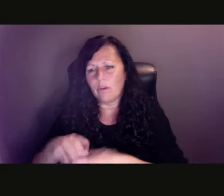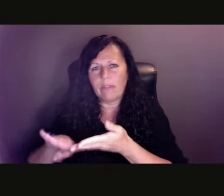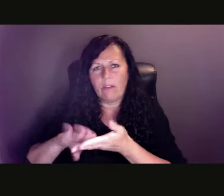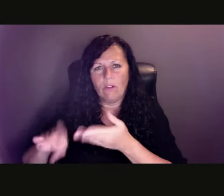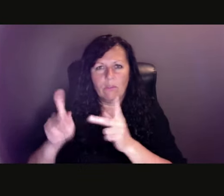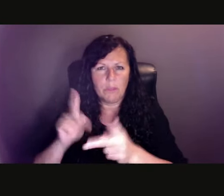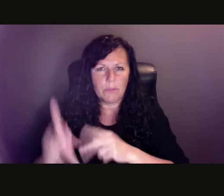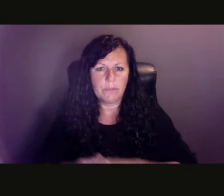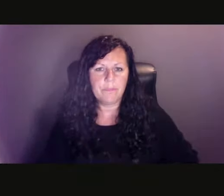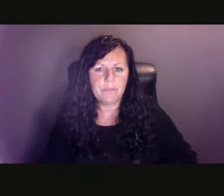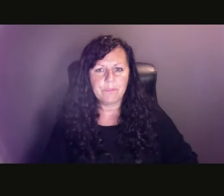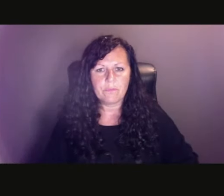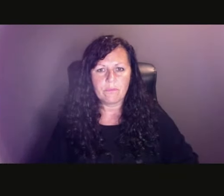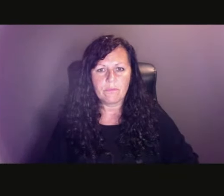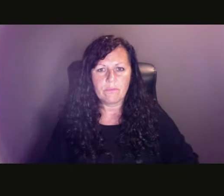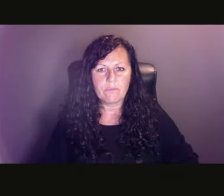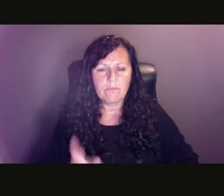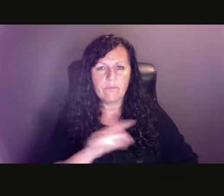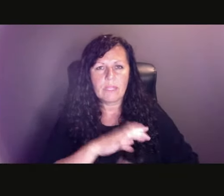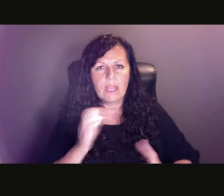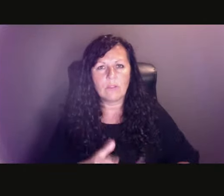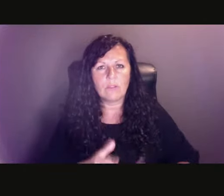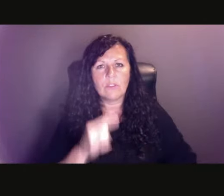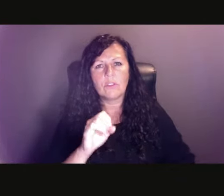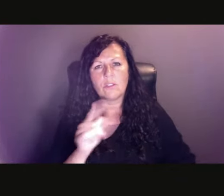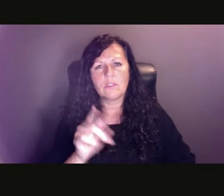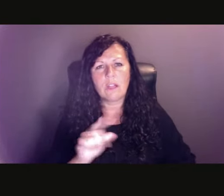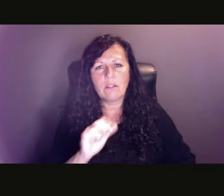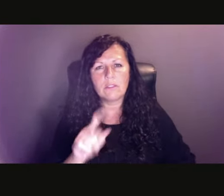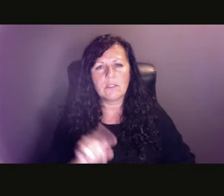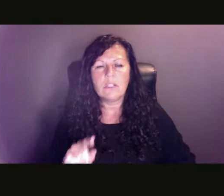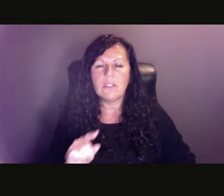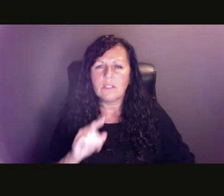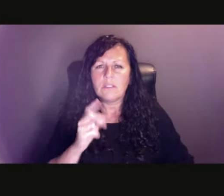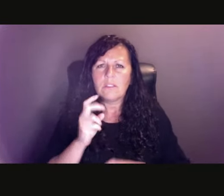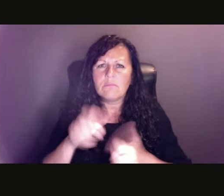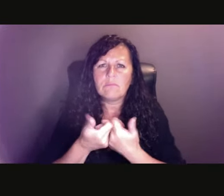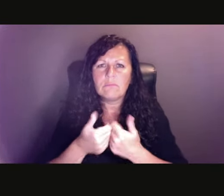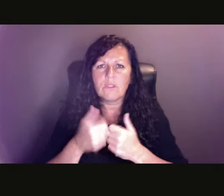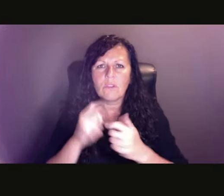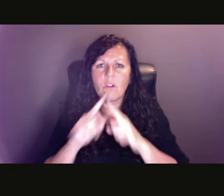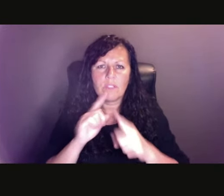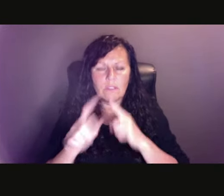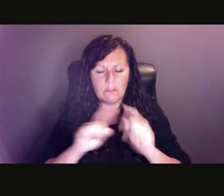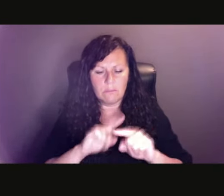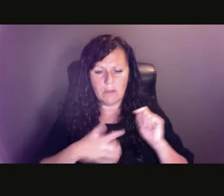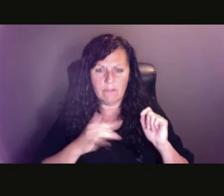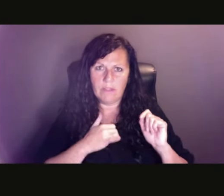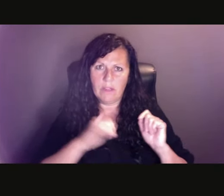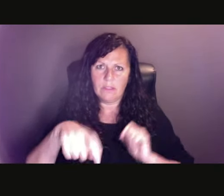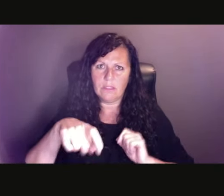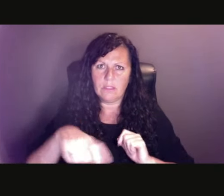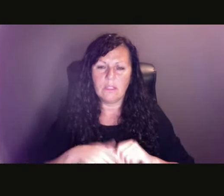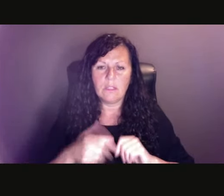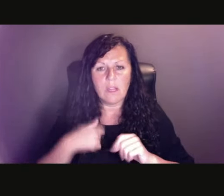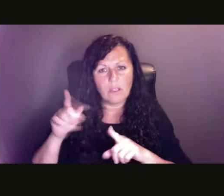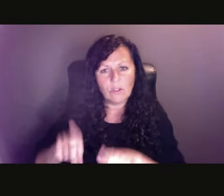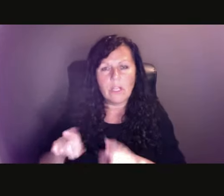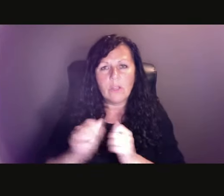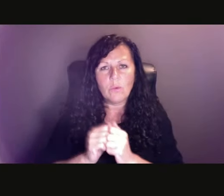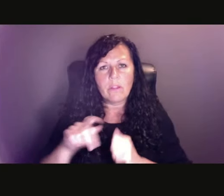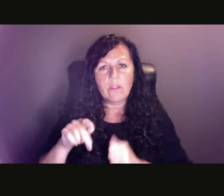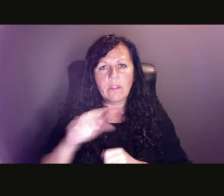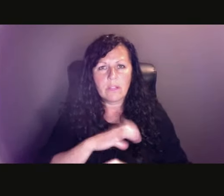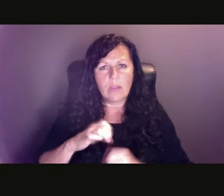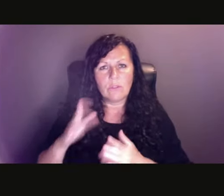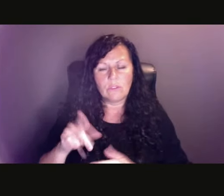Yeah, no, tough discussion, but I think we needed this discussion. You know, I agree with Councilor Phillips' ideas as far